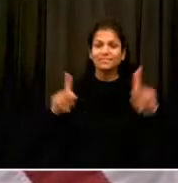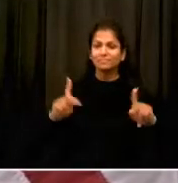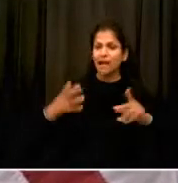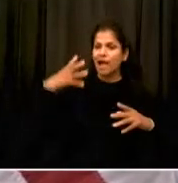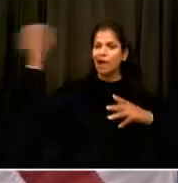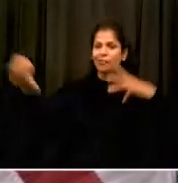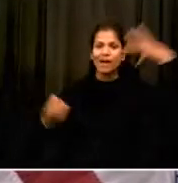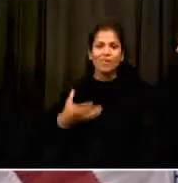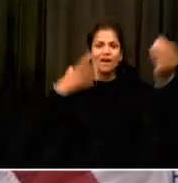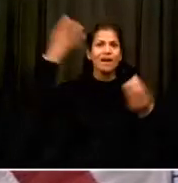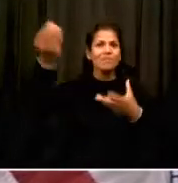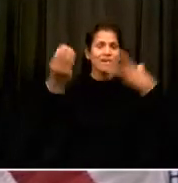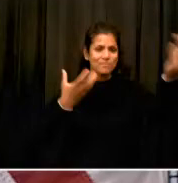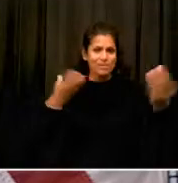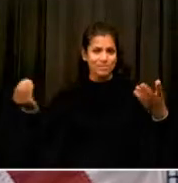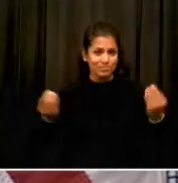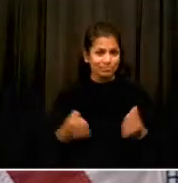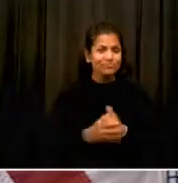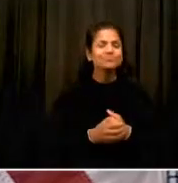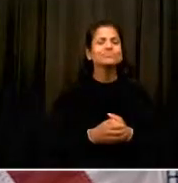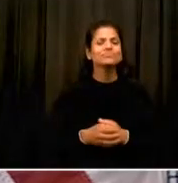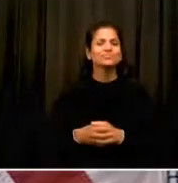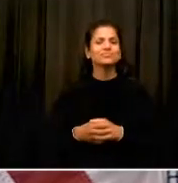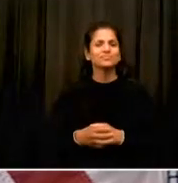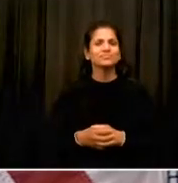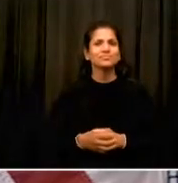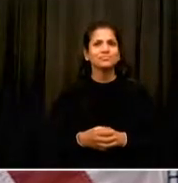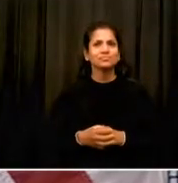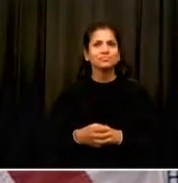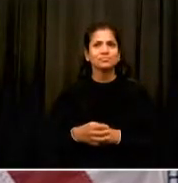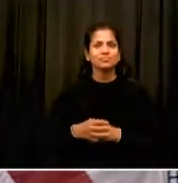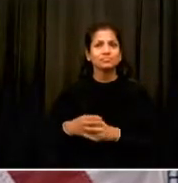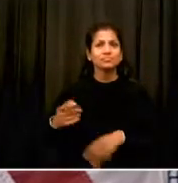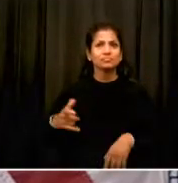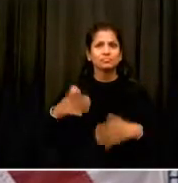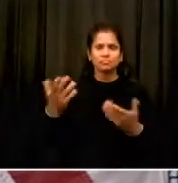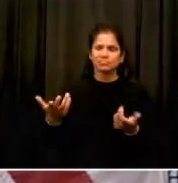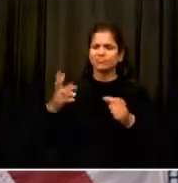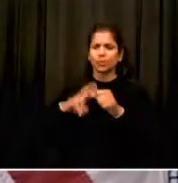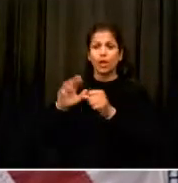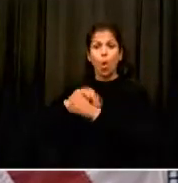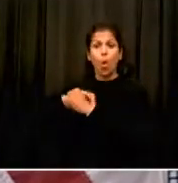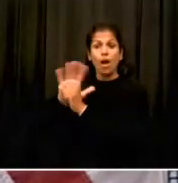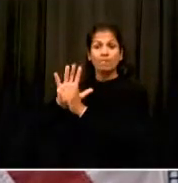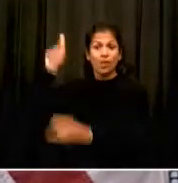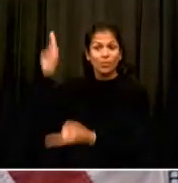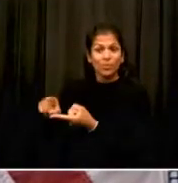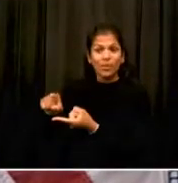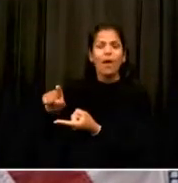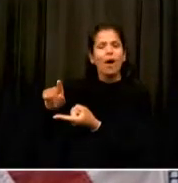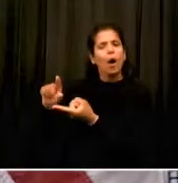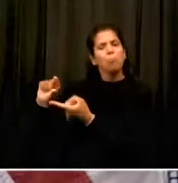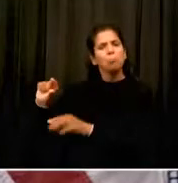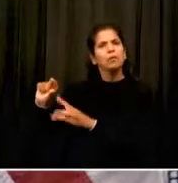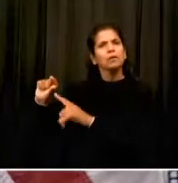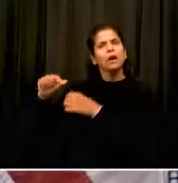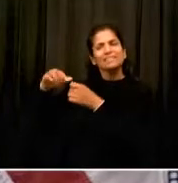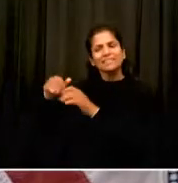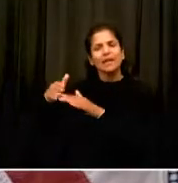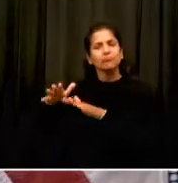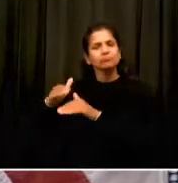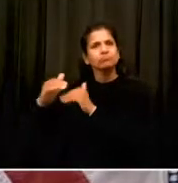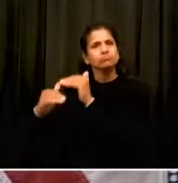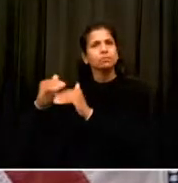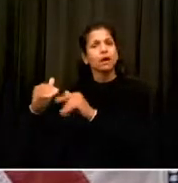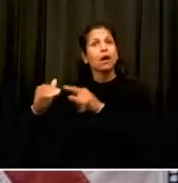signs. We got a lot of work to do. We got a long road ahead, but let's be thankful. Let's be proud of the hard work of New Yorkers. You